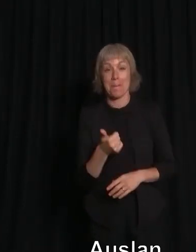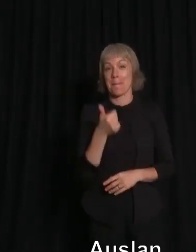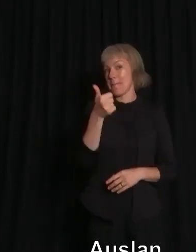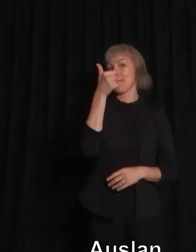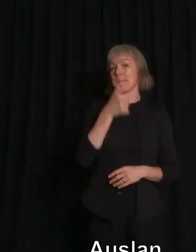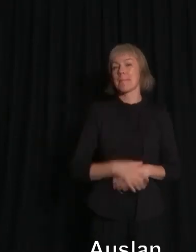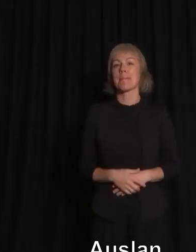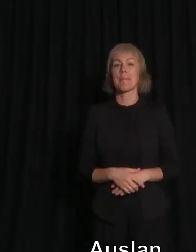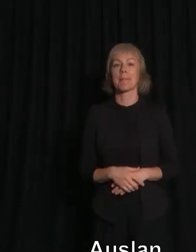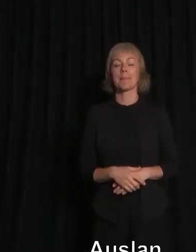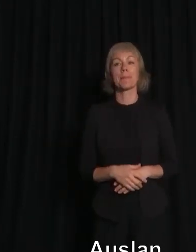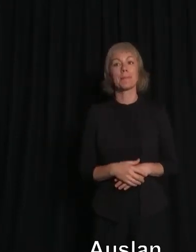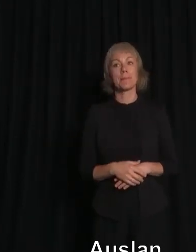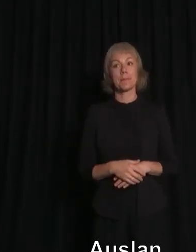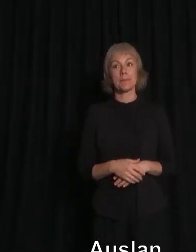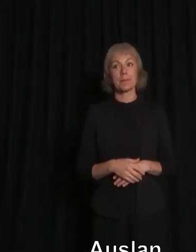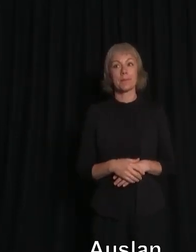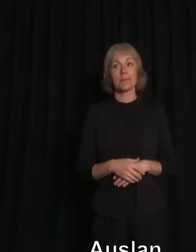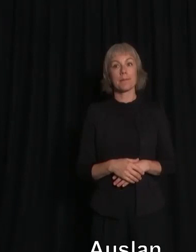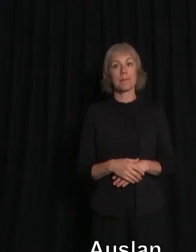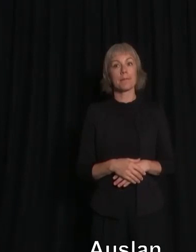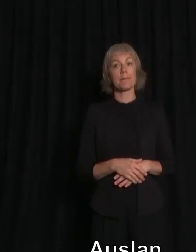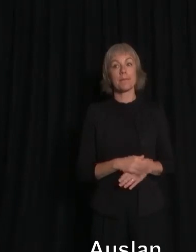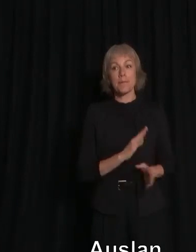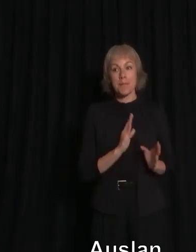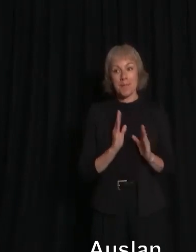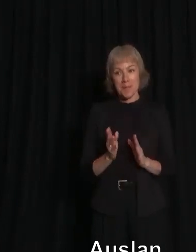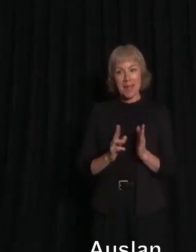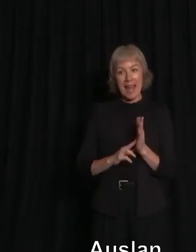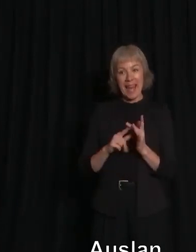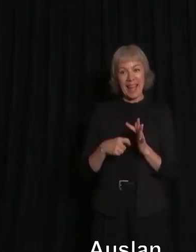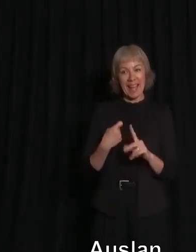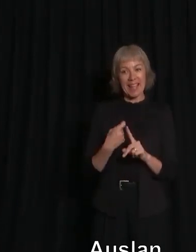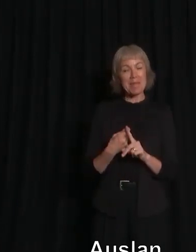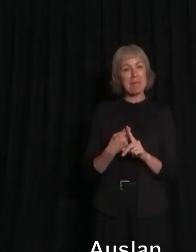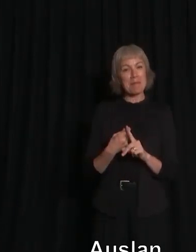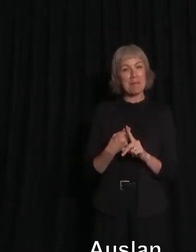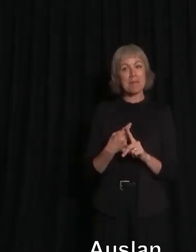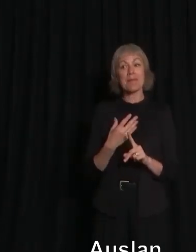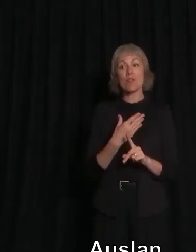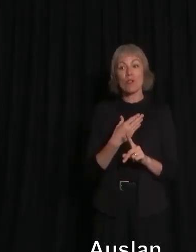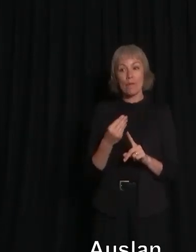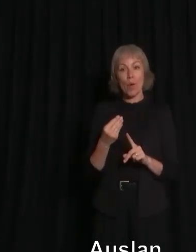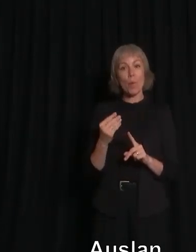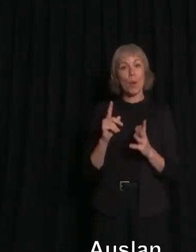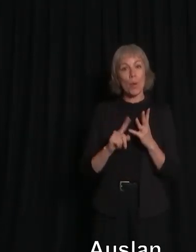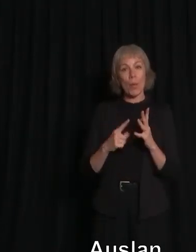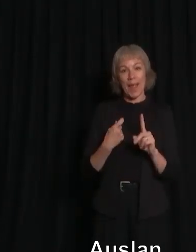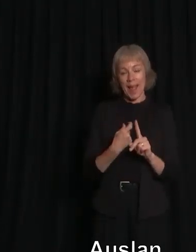Okay, so next, Nick? Yes, Nick. Nick from the